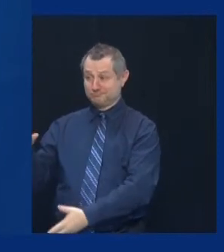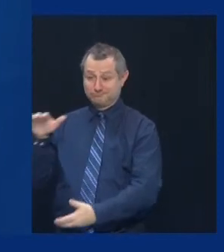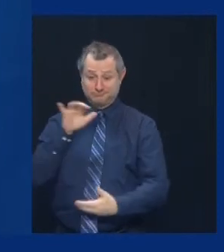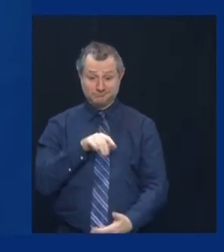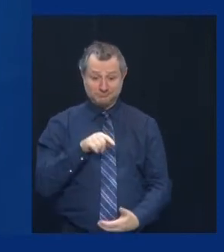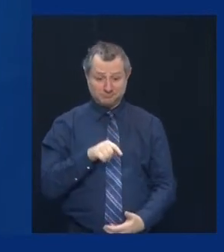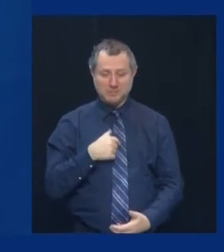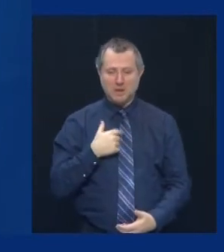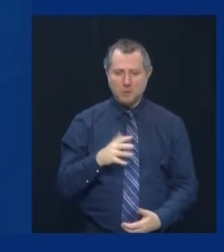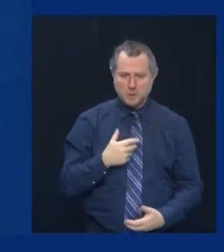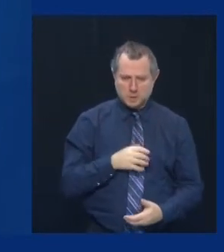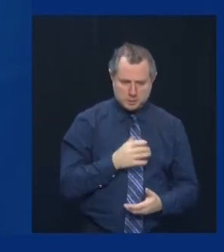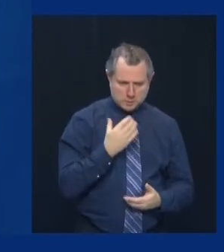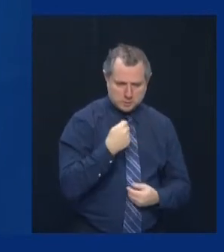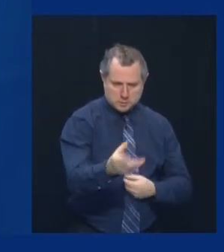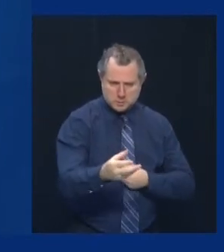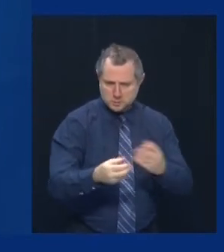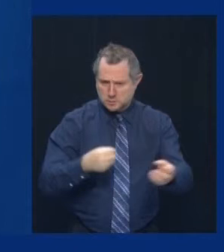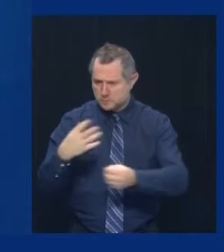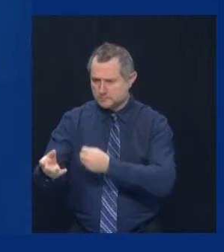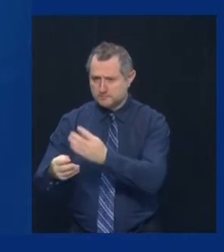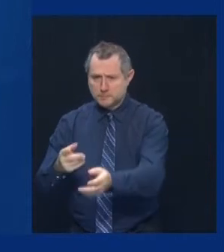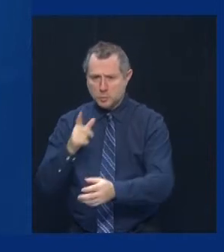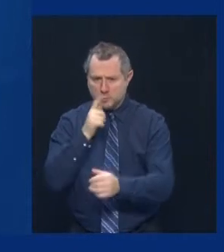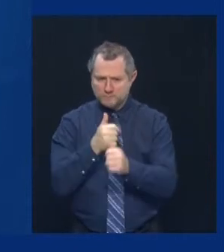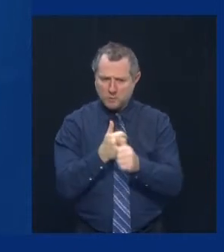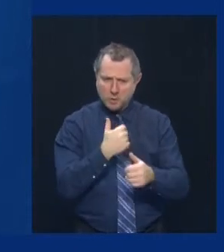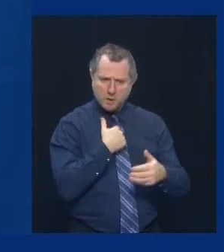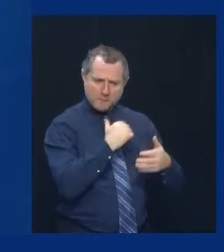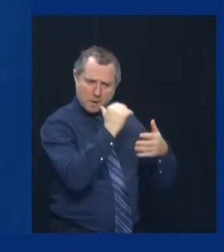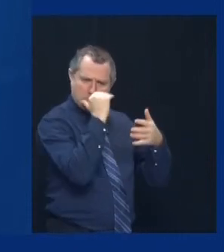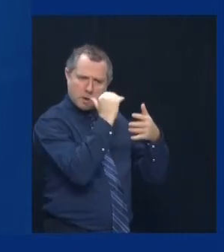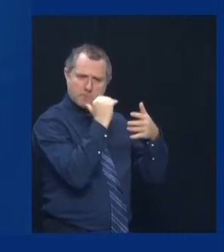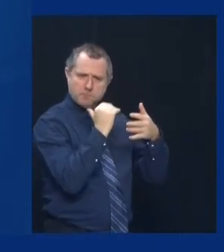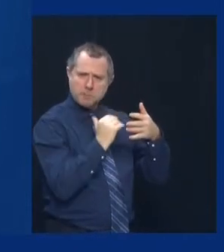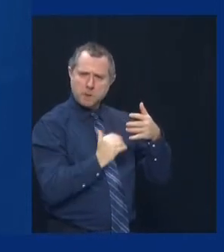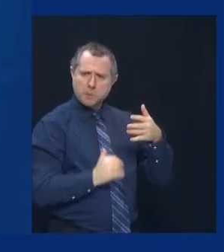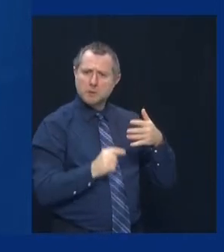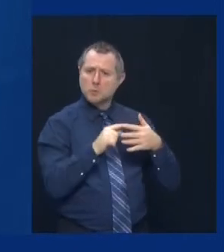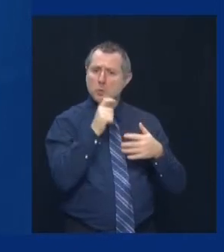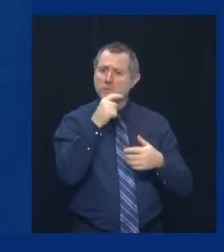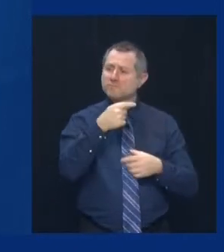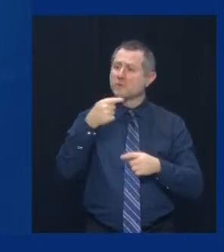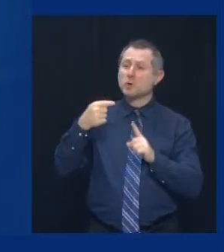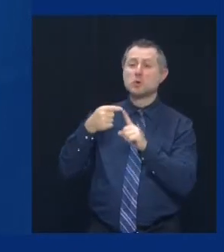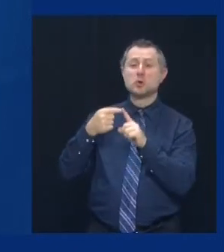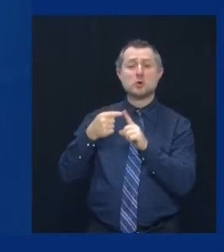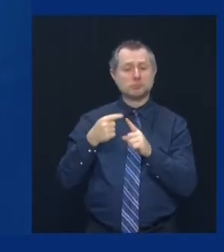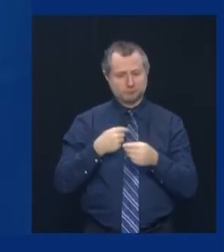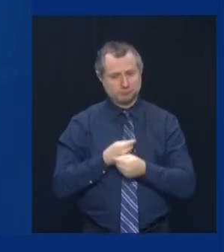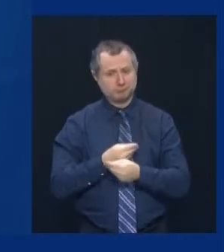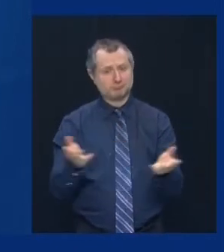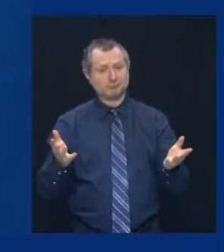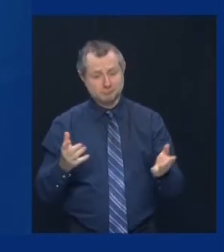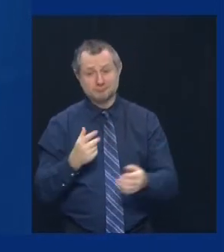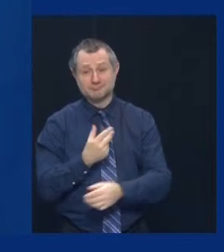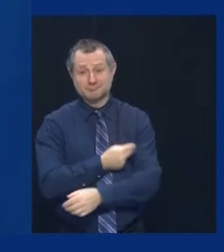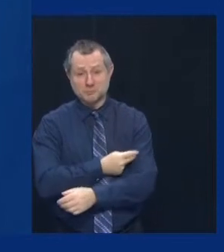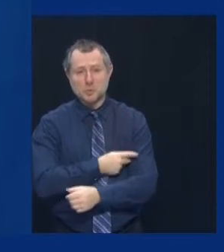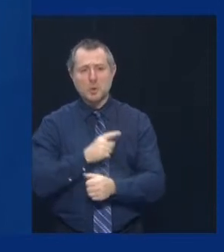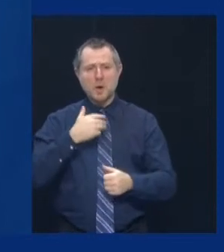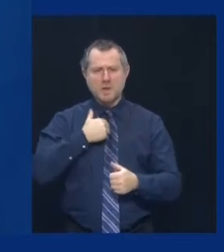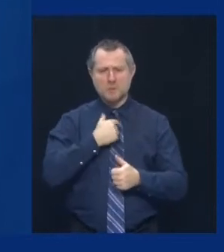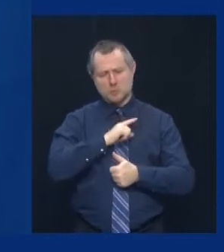populations expand, right? We're going down the list. You have the number one priority, 2, 3, 4, 5, 6, 7.